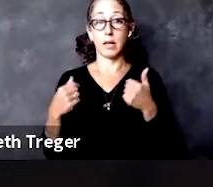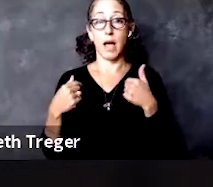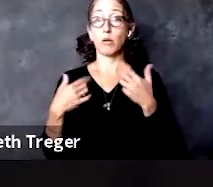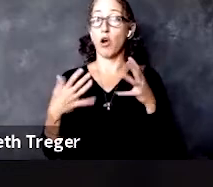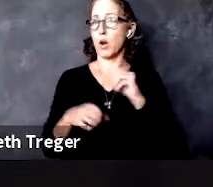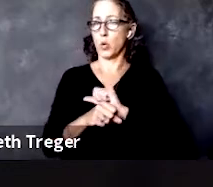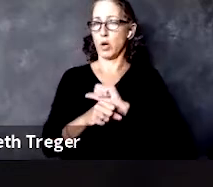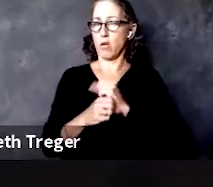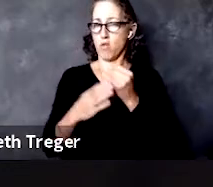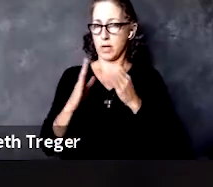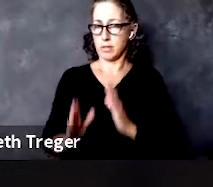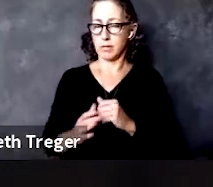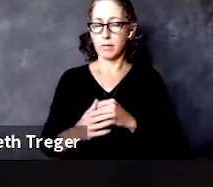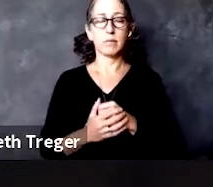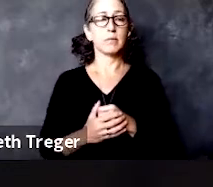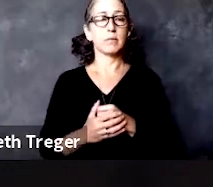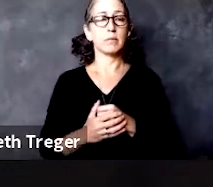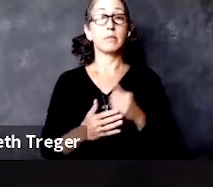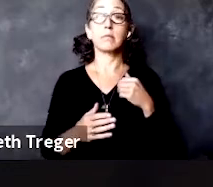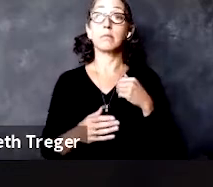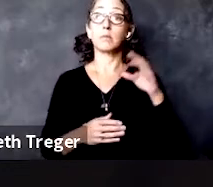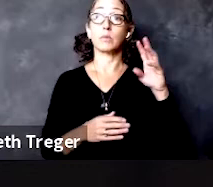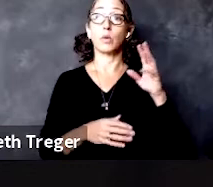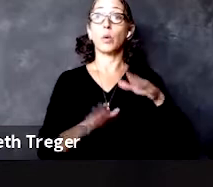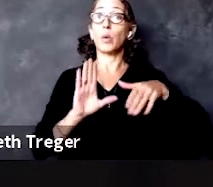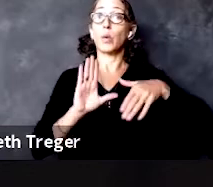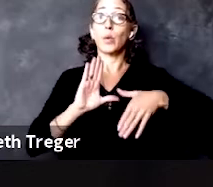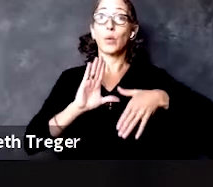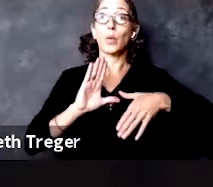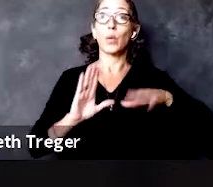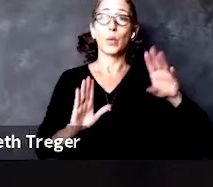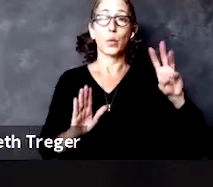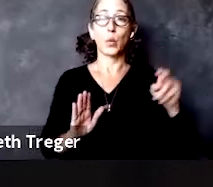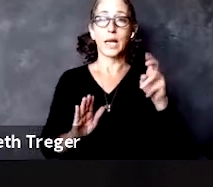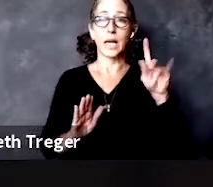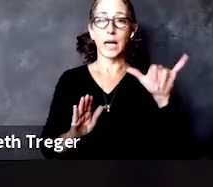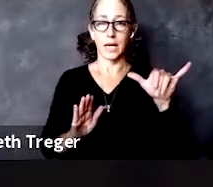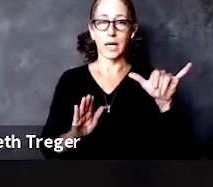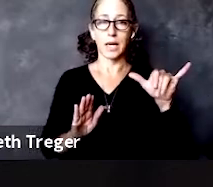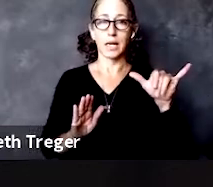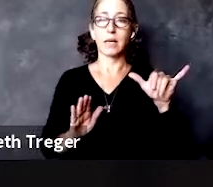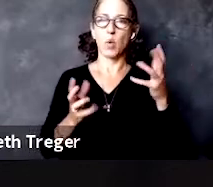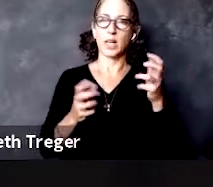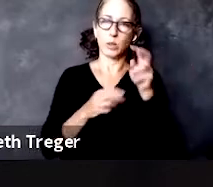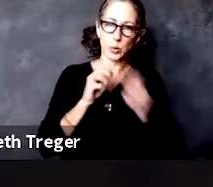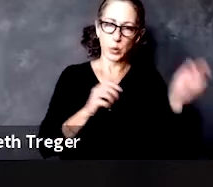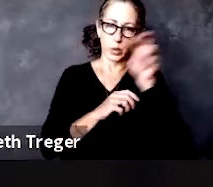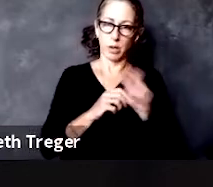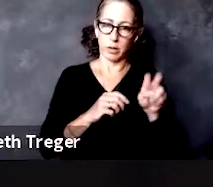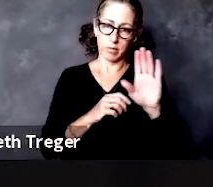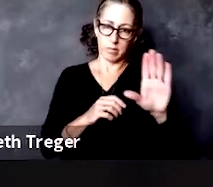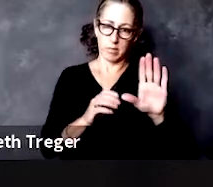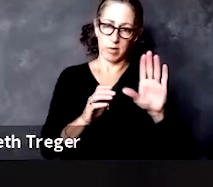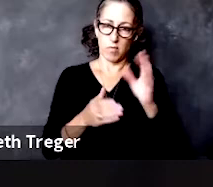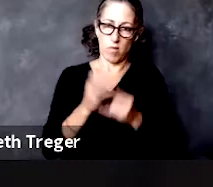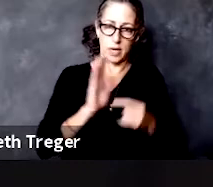artist, I was invited by the Whitney to give a tour of one of their exhibitions. They're inviting artists to give tours of their exhibitions.